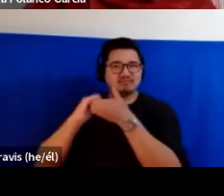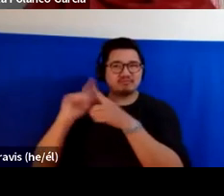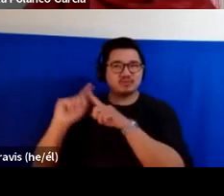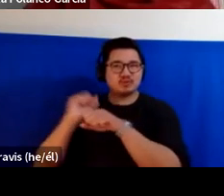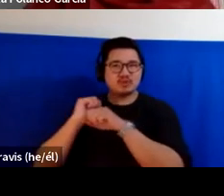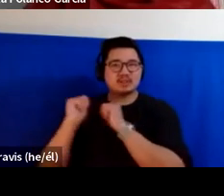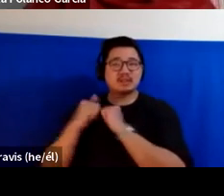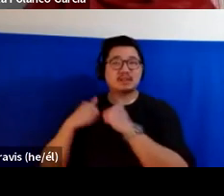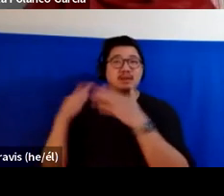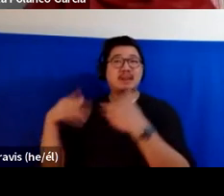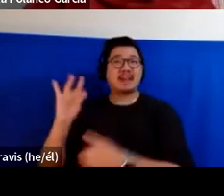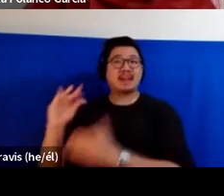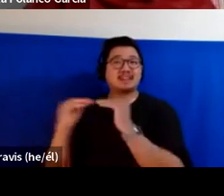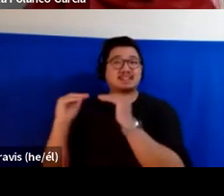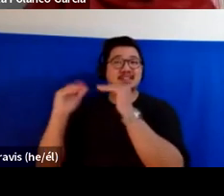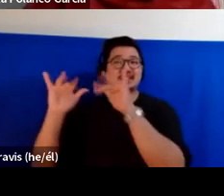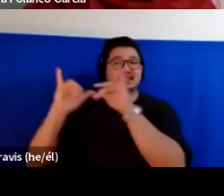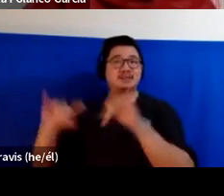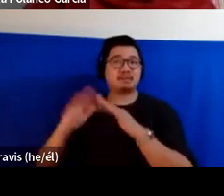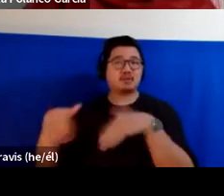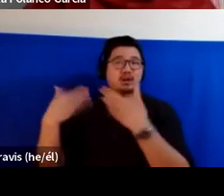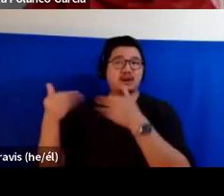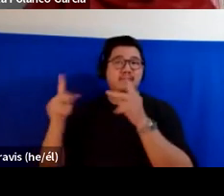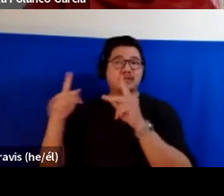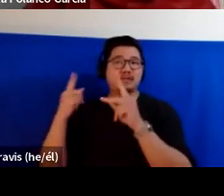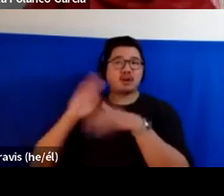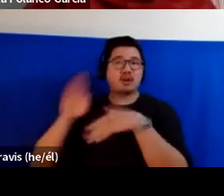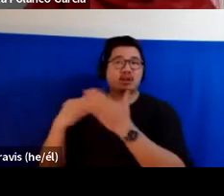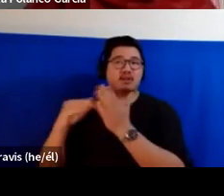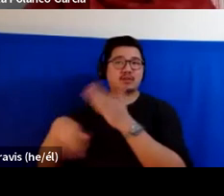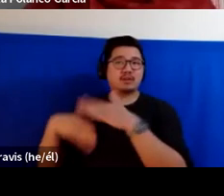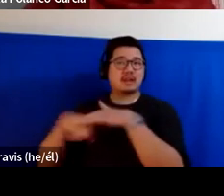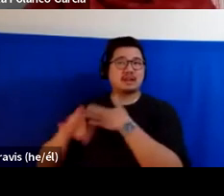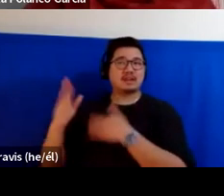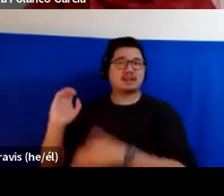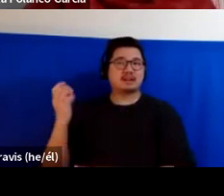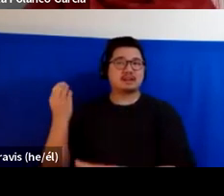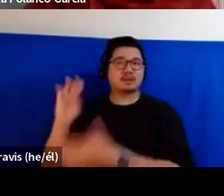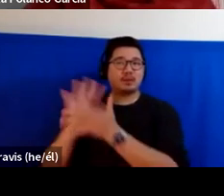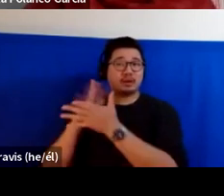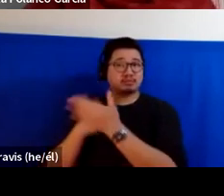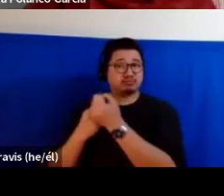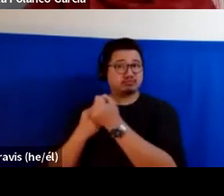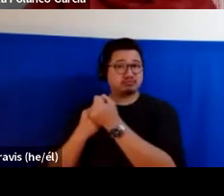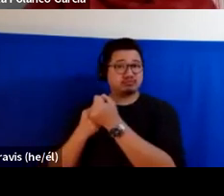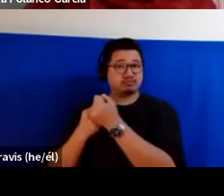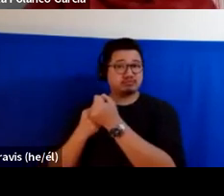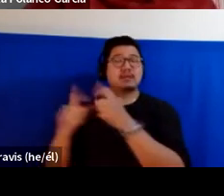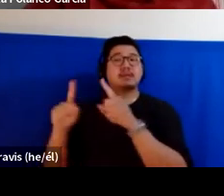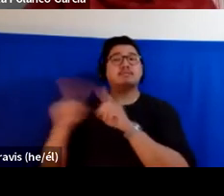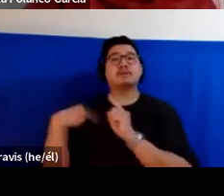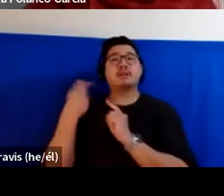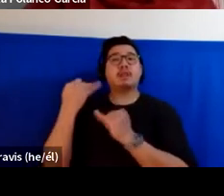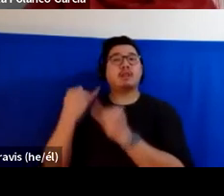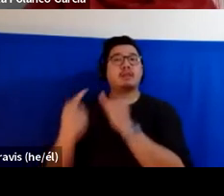eight-tier system to help increase the opportunities of all boston students to enter the exam schools i support this at the very last minute and